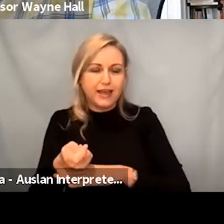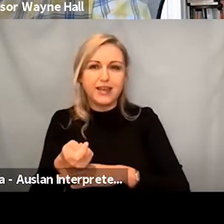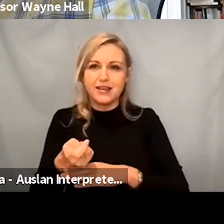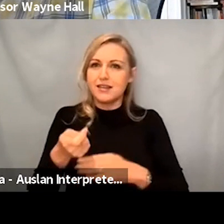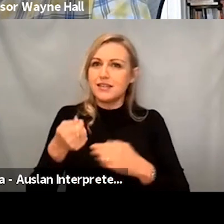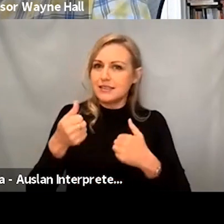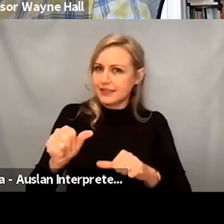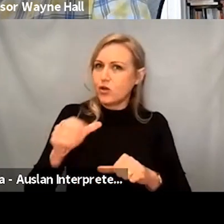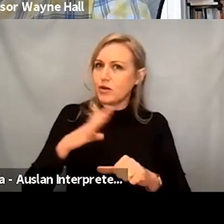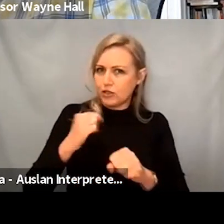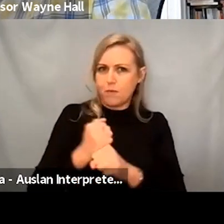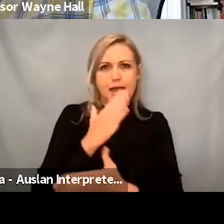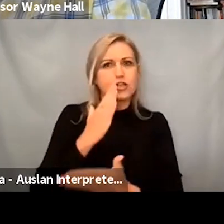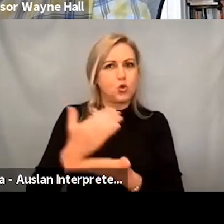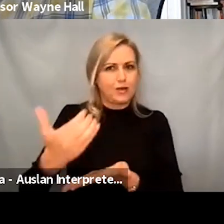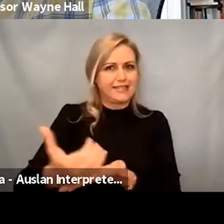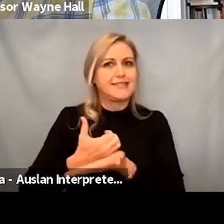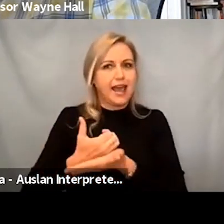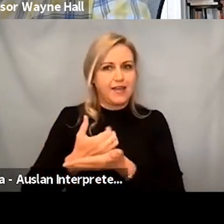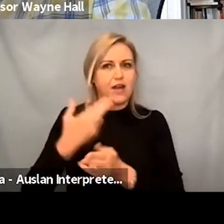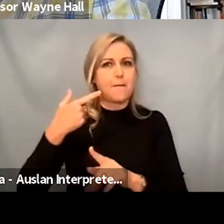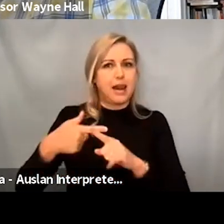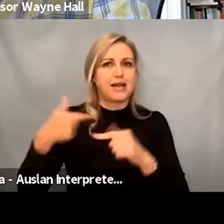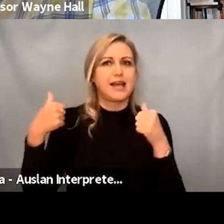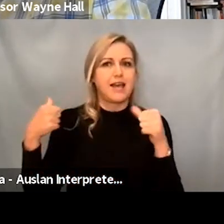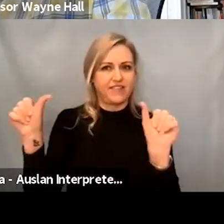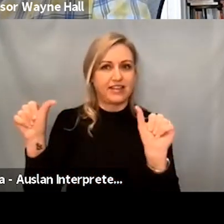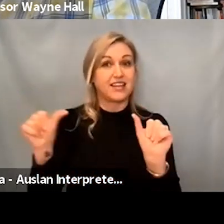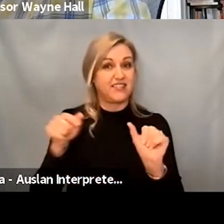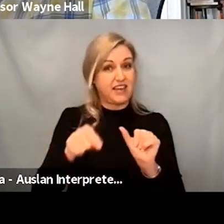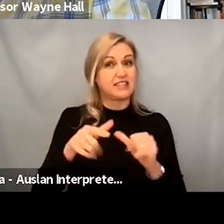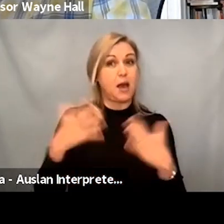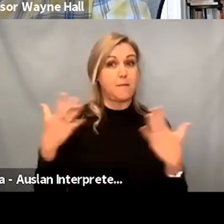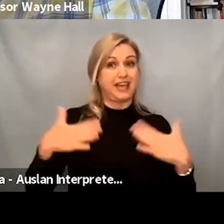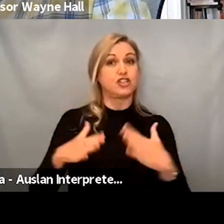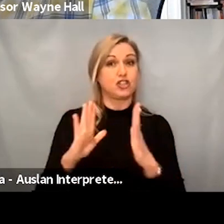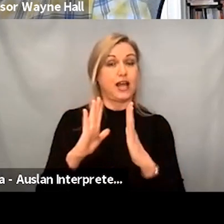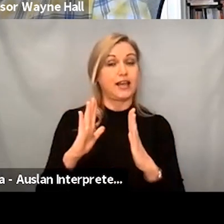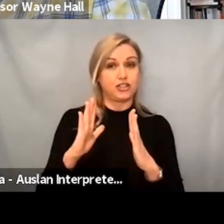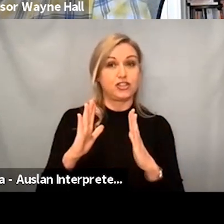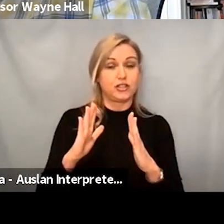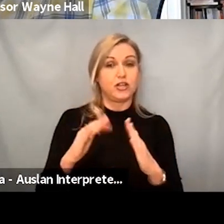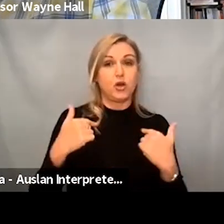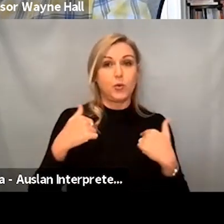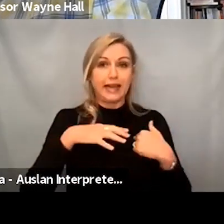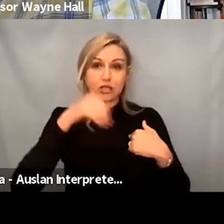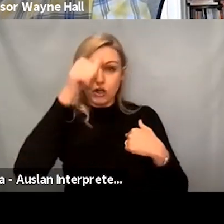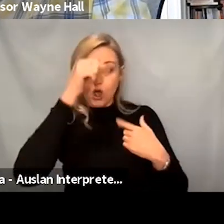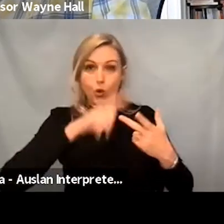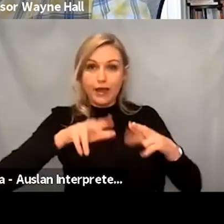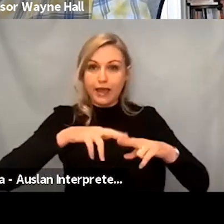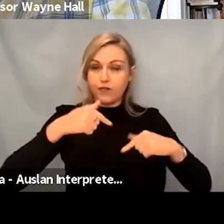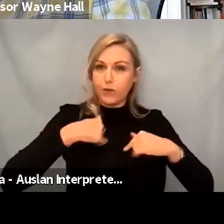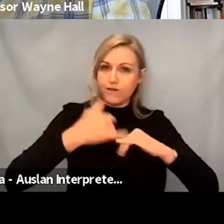terms of being safe and effective. And I think that is one of the real challenges for this to know that if we're going to be doing a very